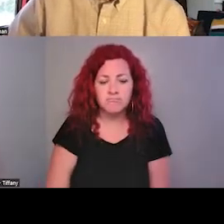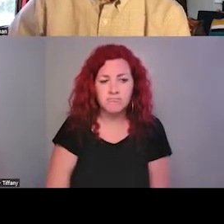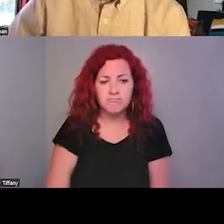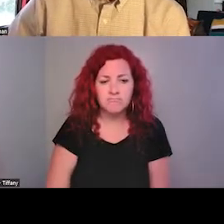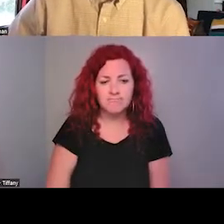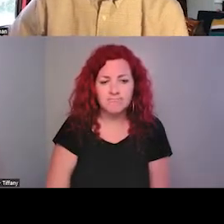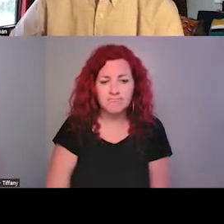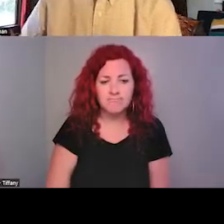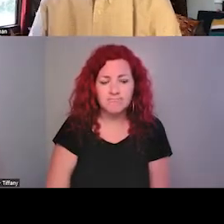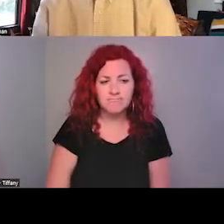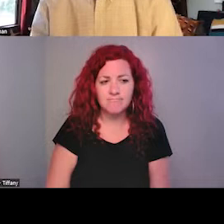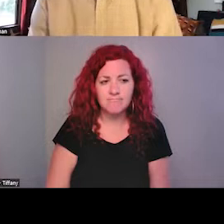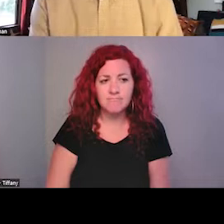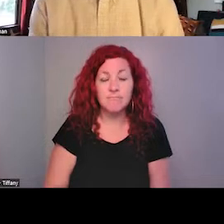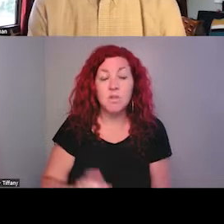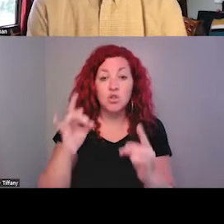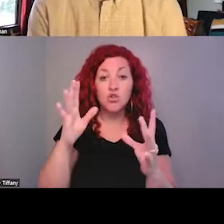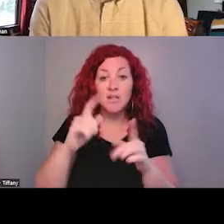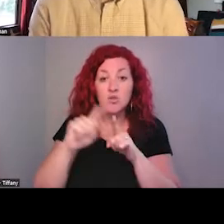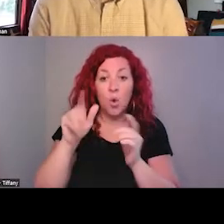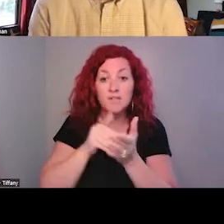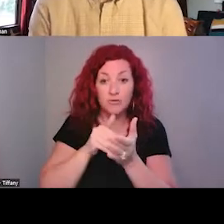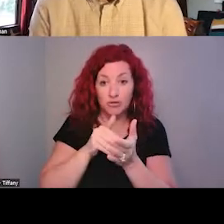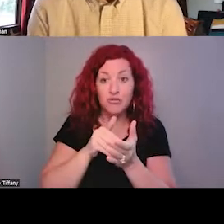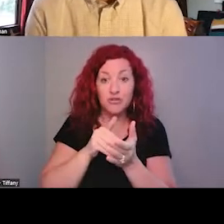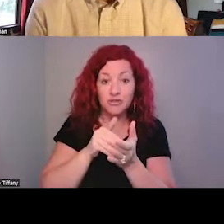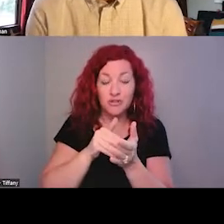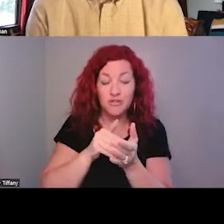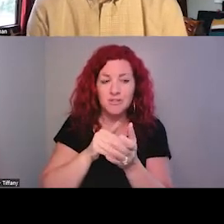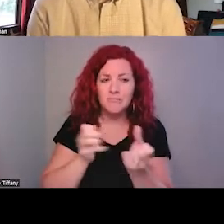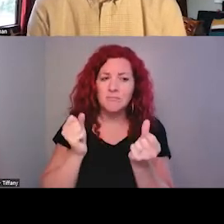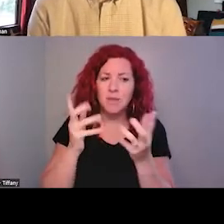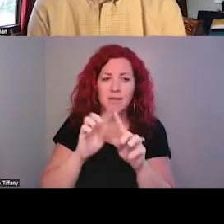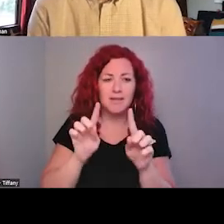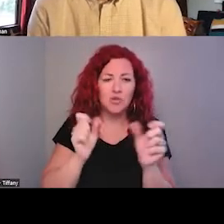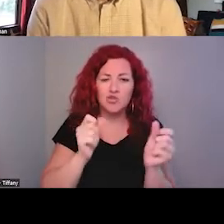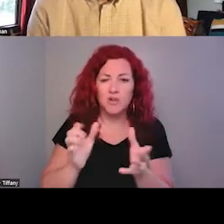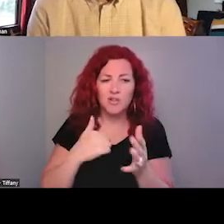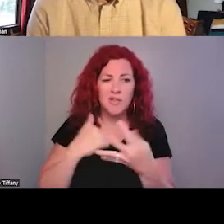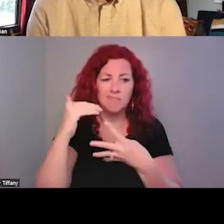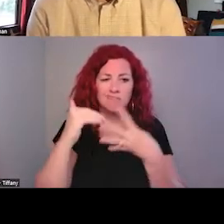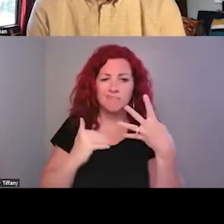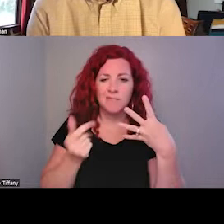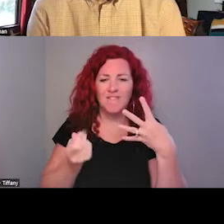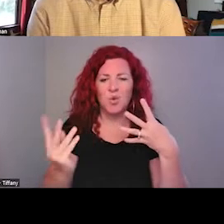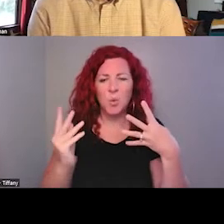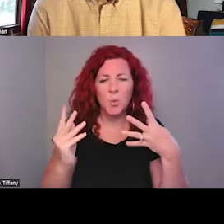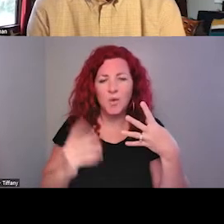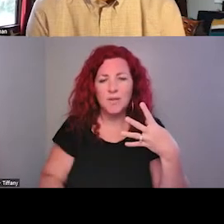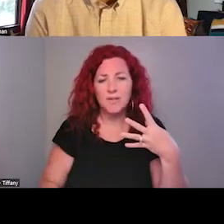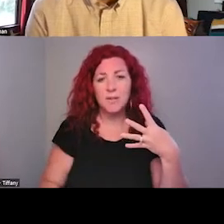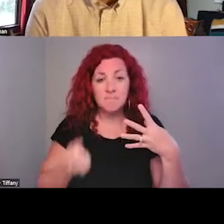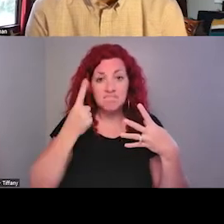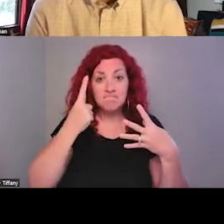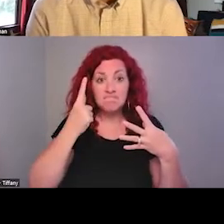for crisis call centers, there are many strategies. I've listed here just a few, and these are